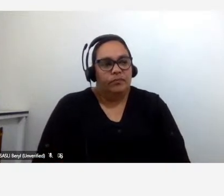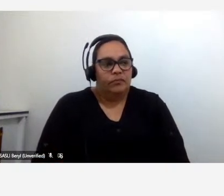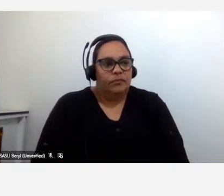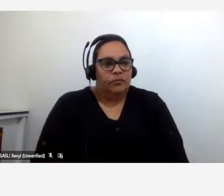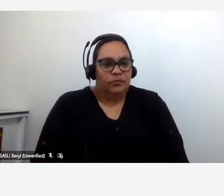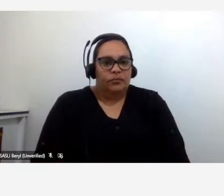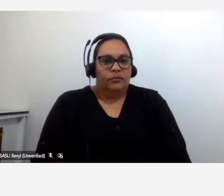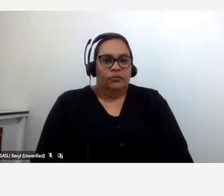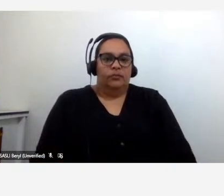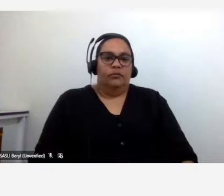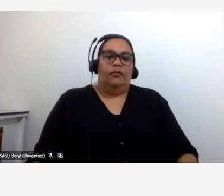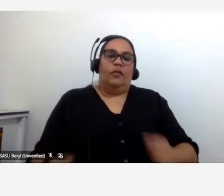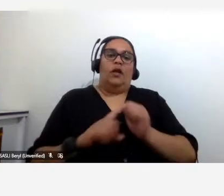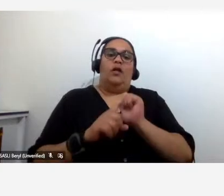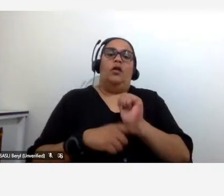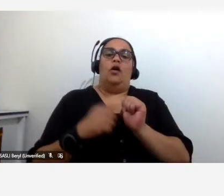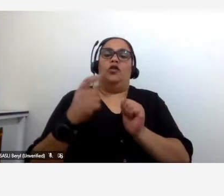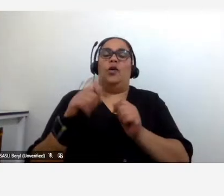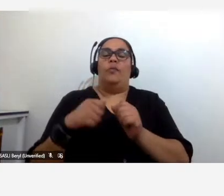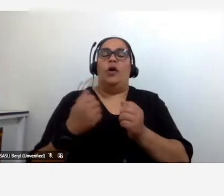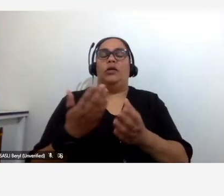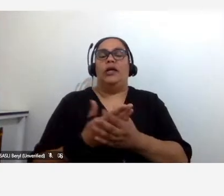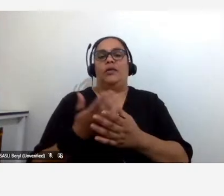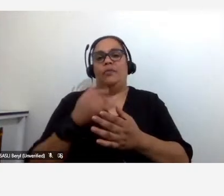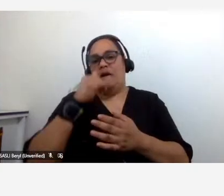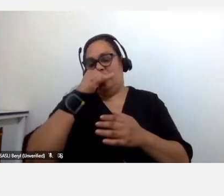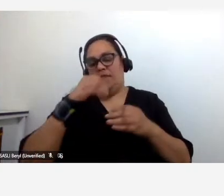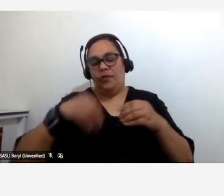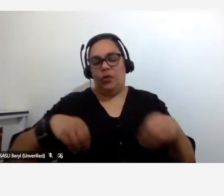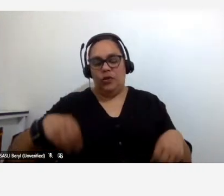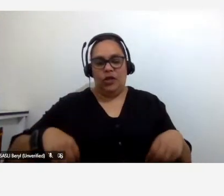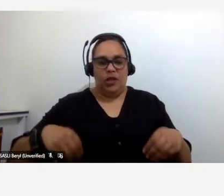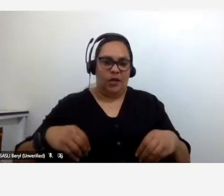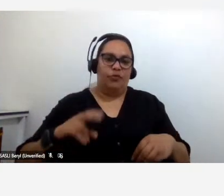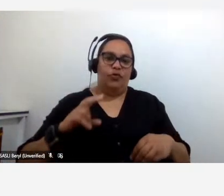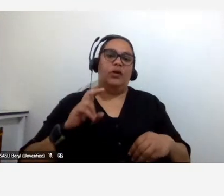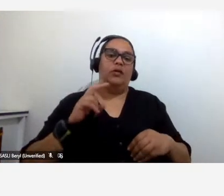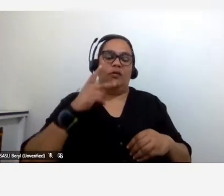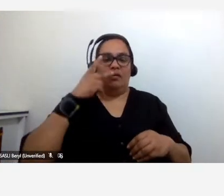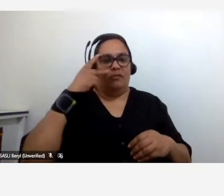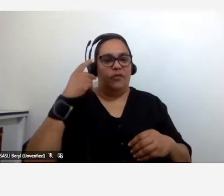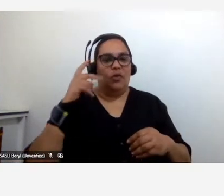The last one was about the cases of fraud and corruption.